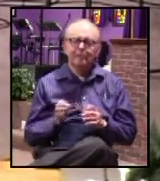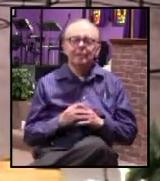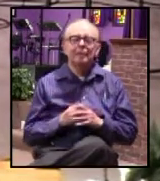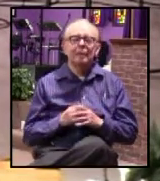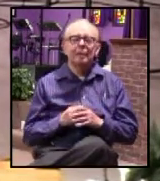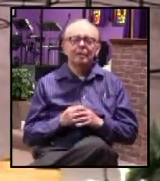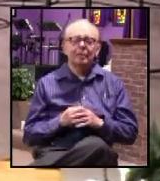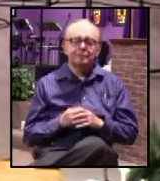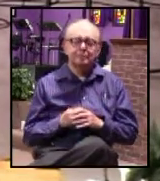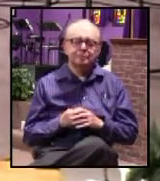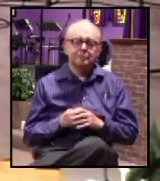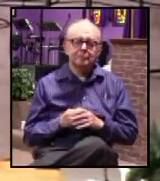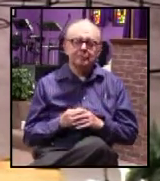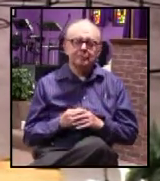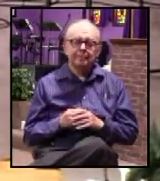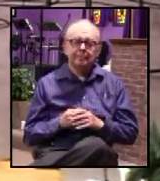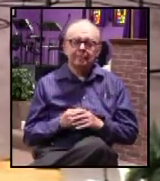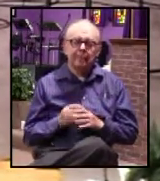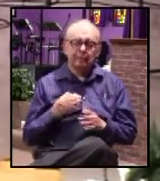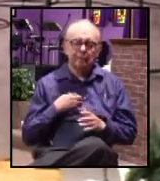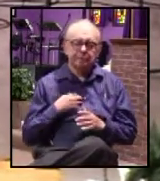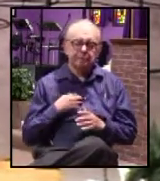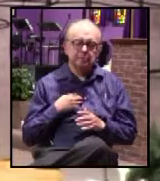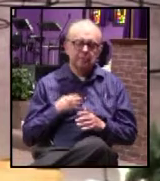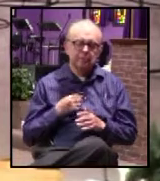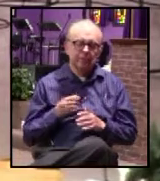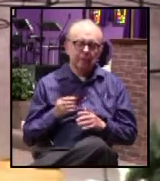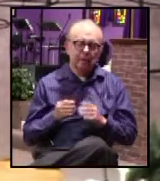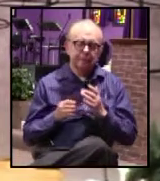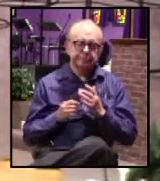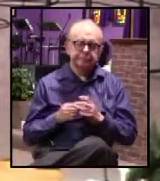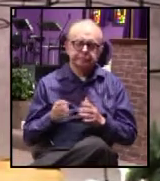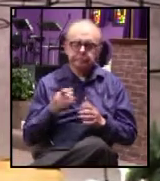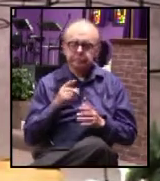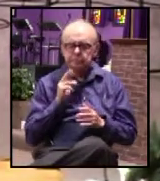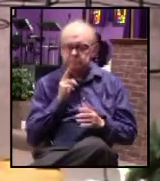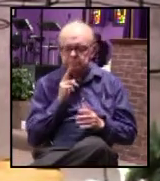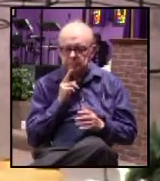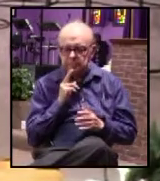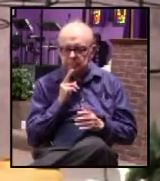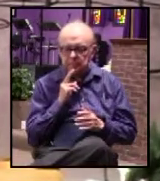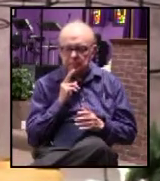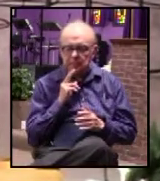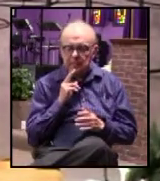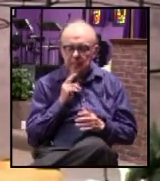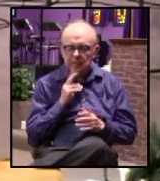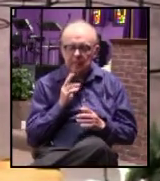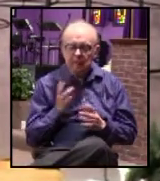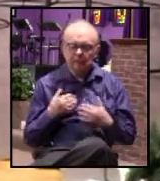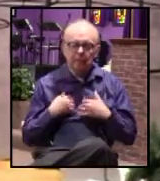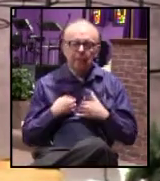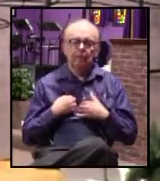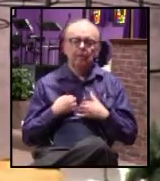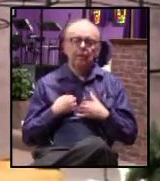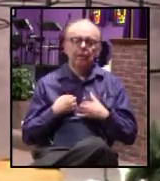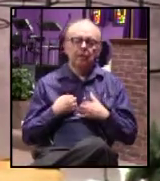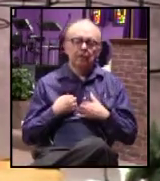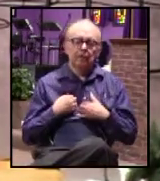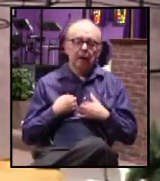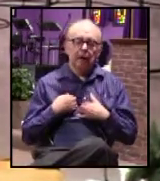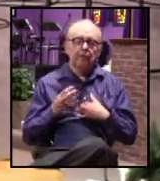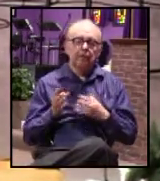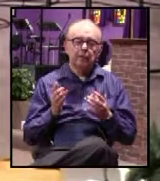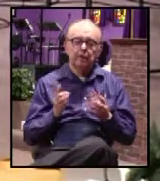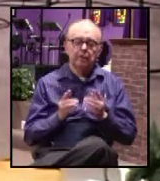Stuff with broccoli and cheese. You'll have your meat, you'll have your vegetable, you'll have your starch, and you will have your